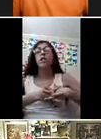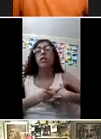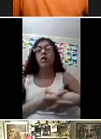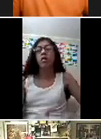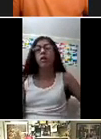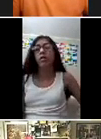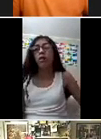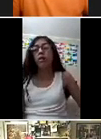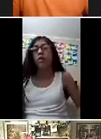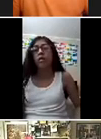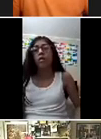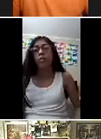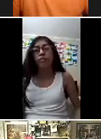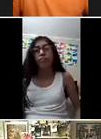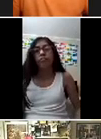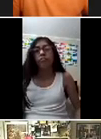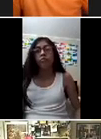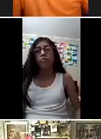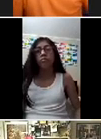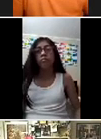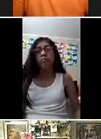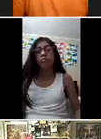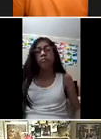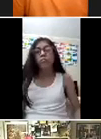what was going on in the church at Corinth at that time?